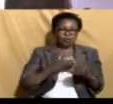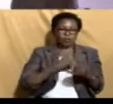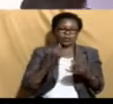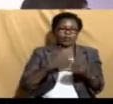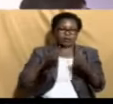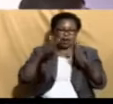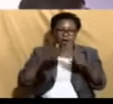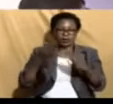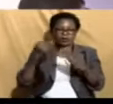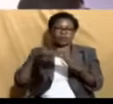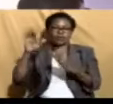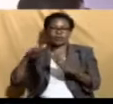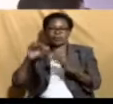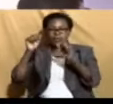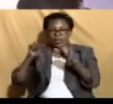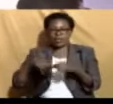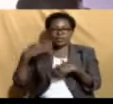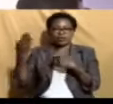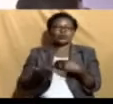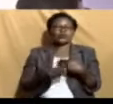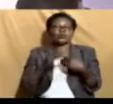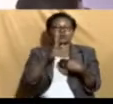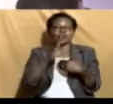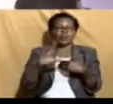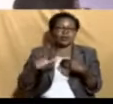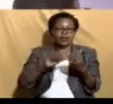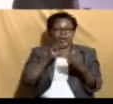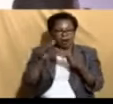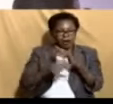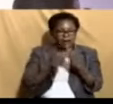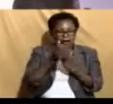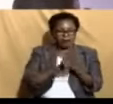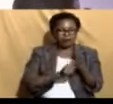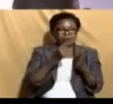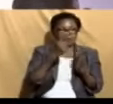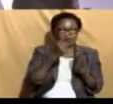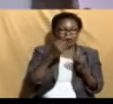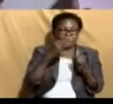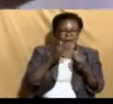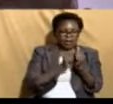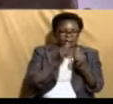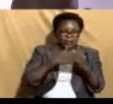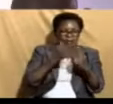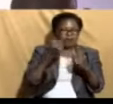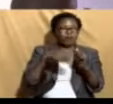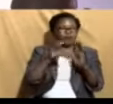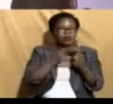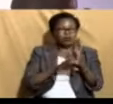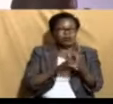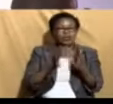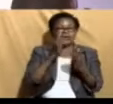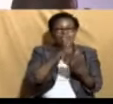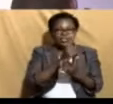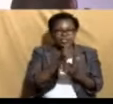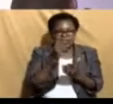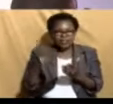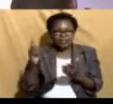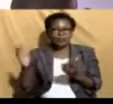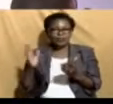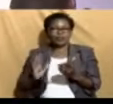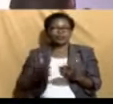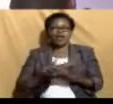House of Parliament may introduce a bill in Parliament. Under Article 119(1) of the Constitution, every